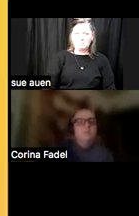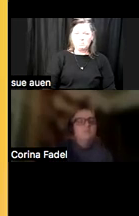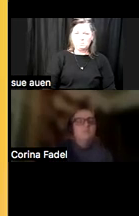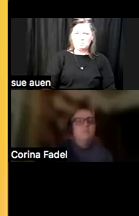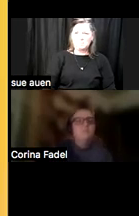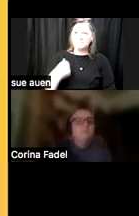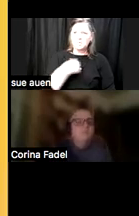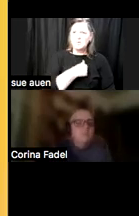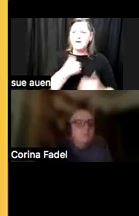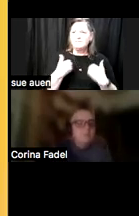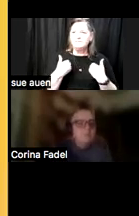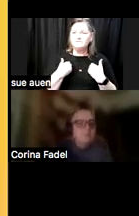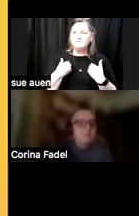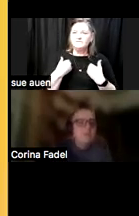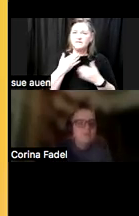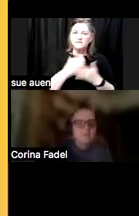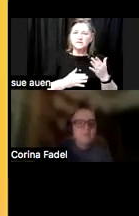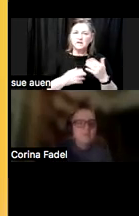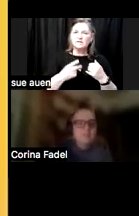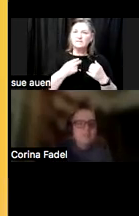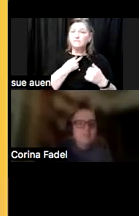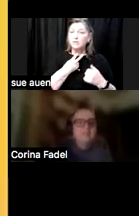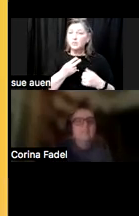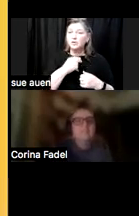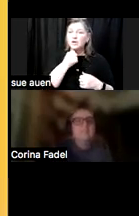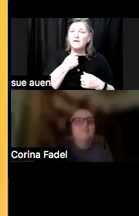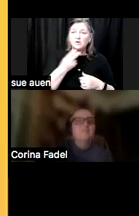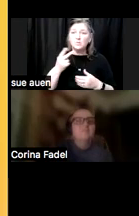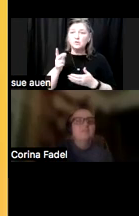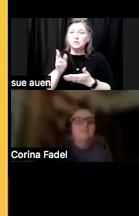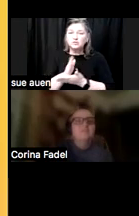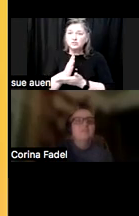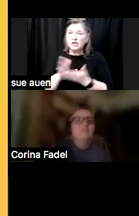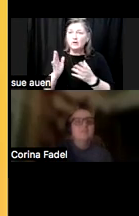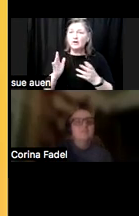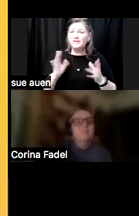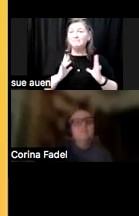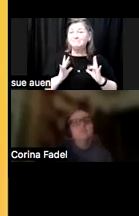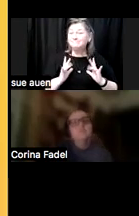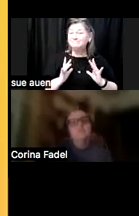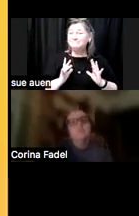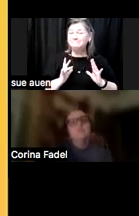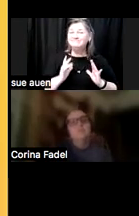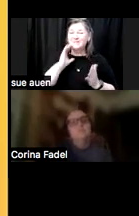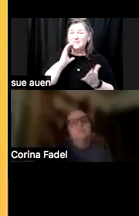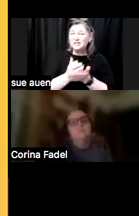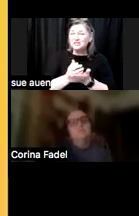We have some verbal and nonverbal shares, which is always great, some images.